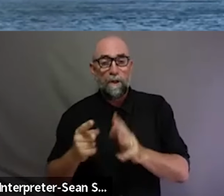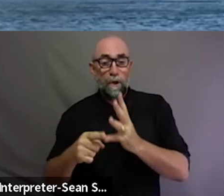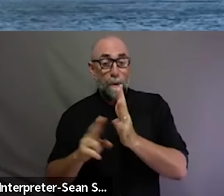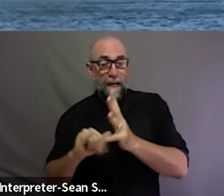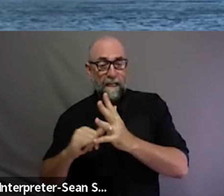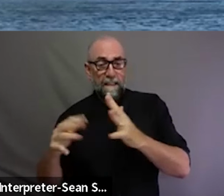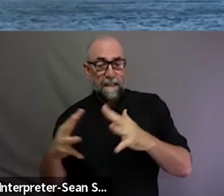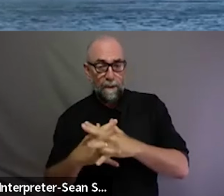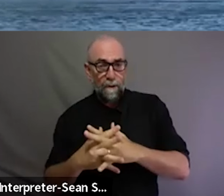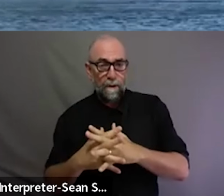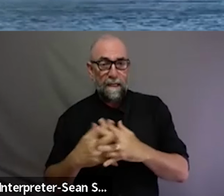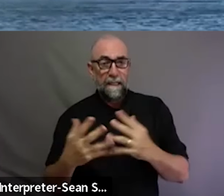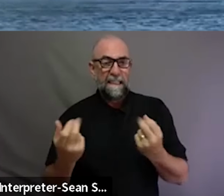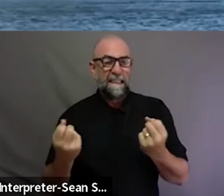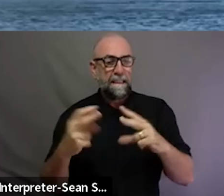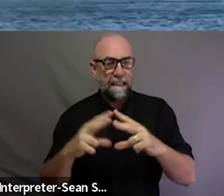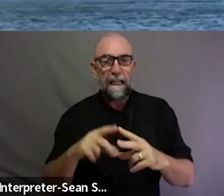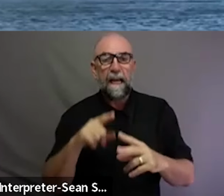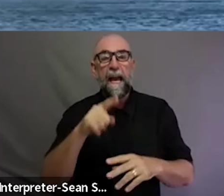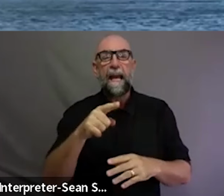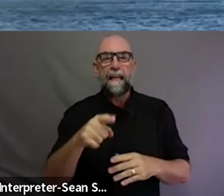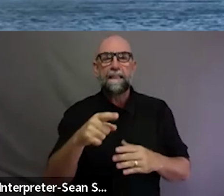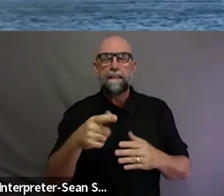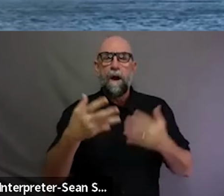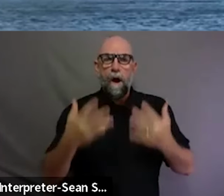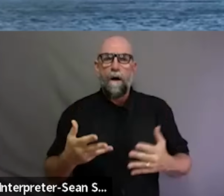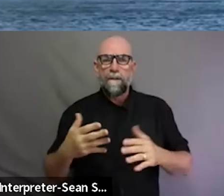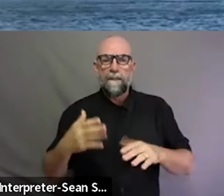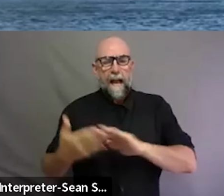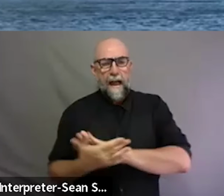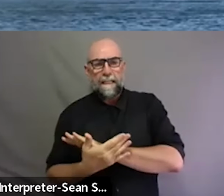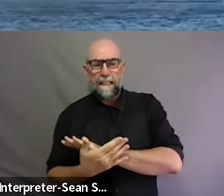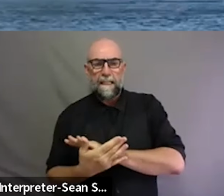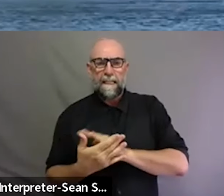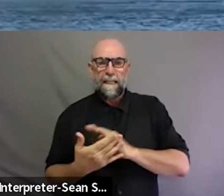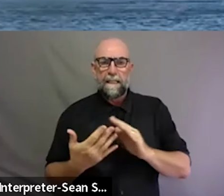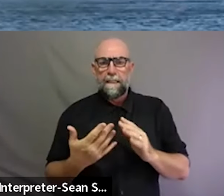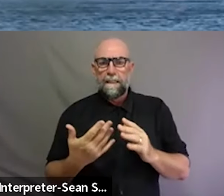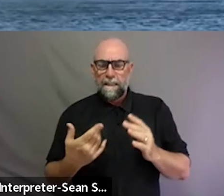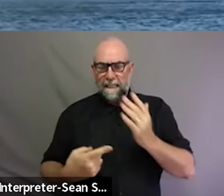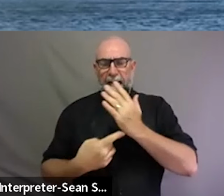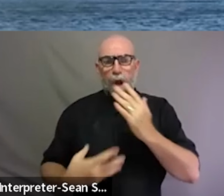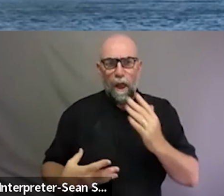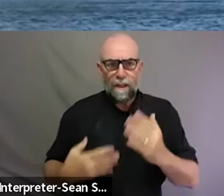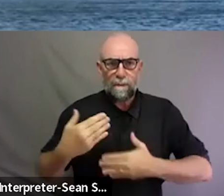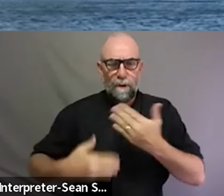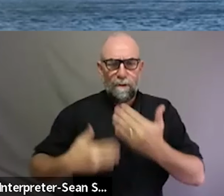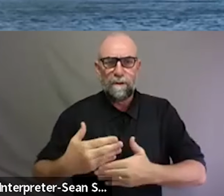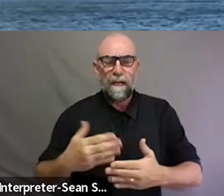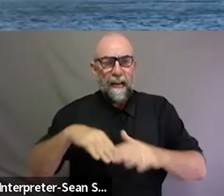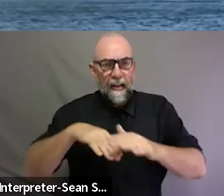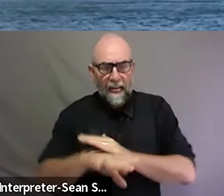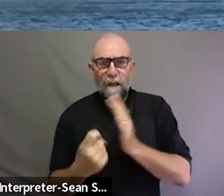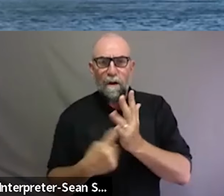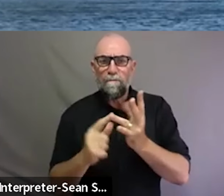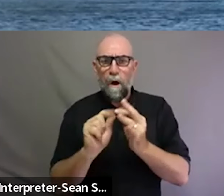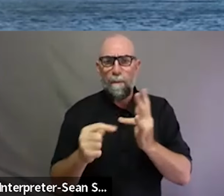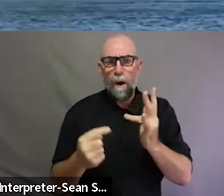him leading the assistive technology focus of the Creative Robotics Lab and teaching interaction design and